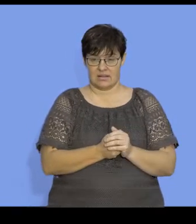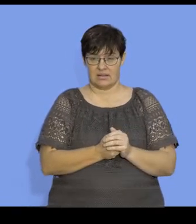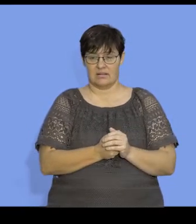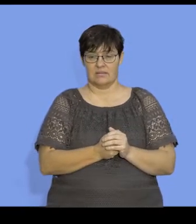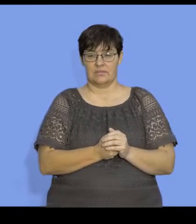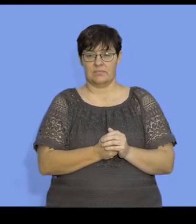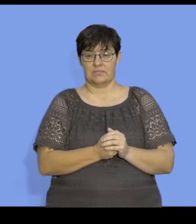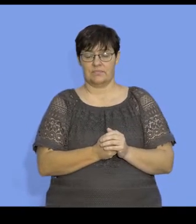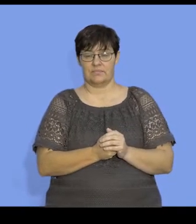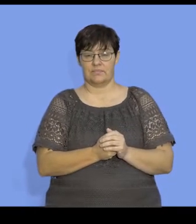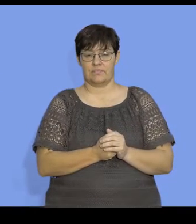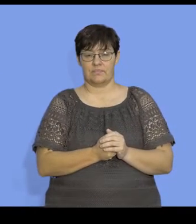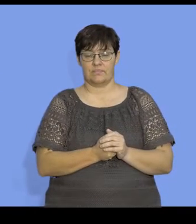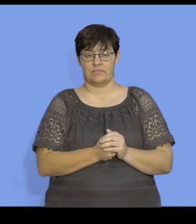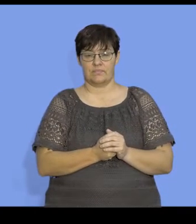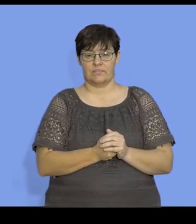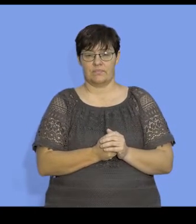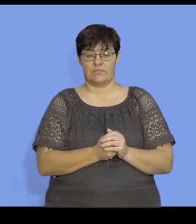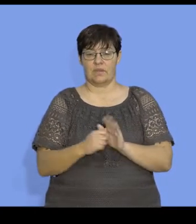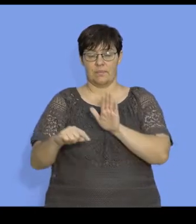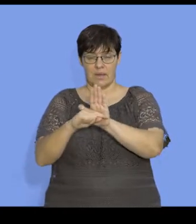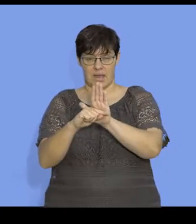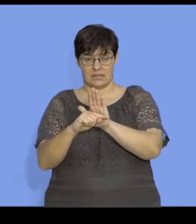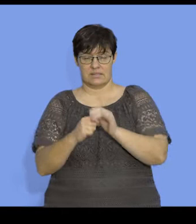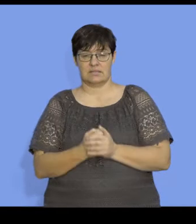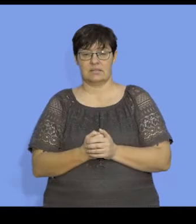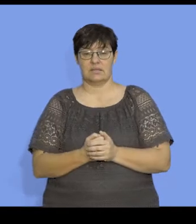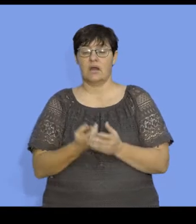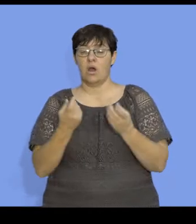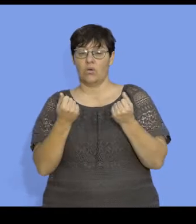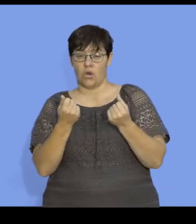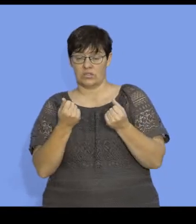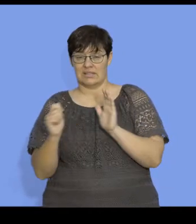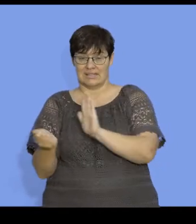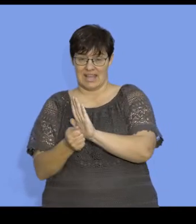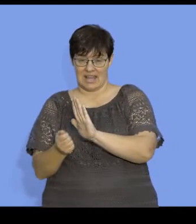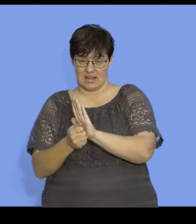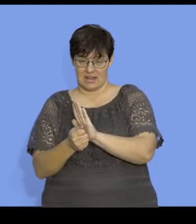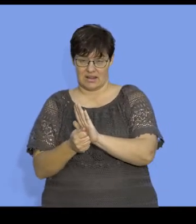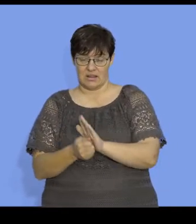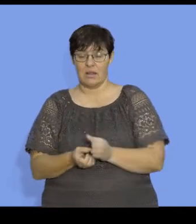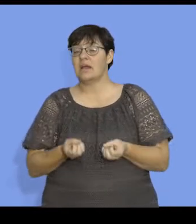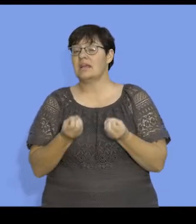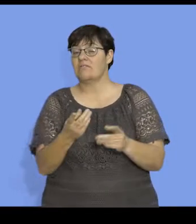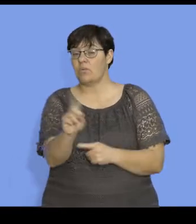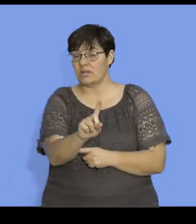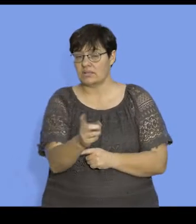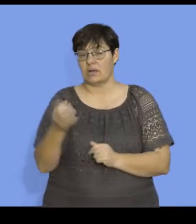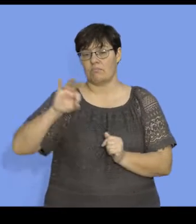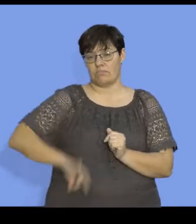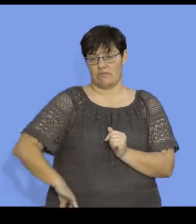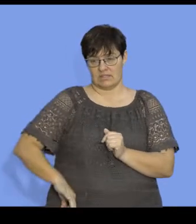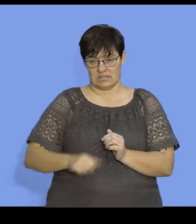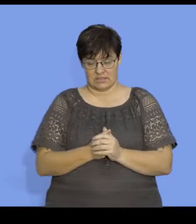minus your cost of sales will give you your gross profit. So therefore, you can see, if